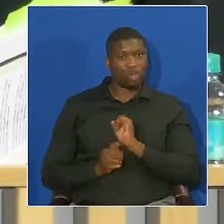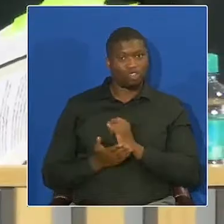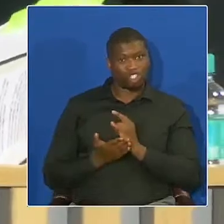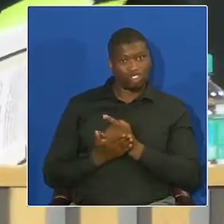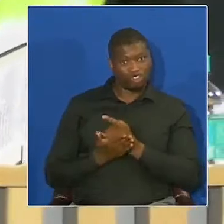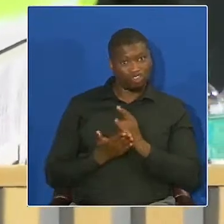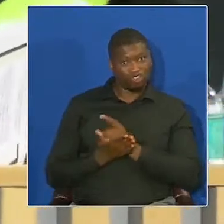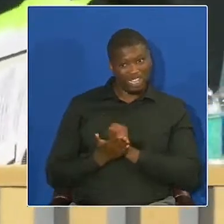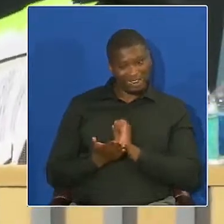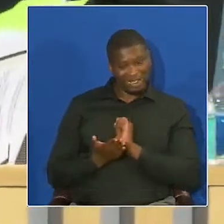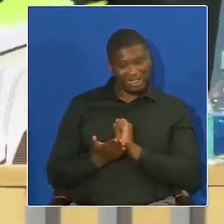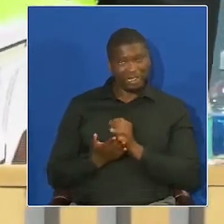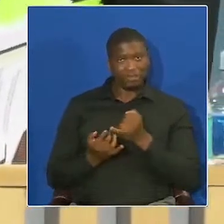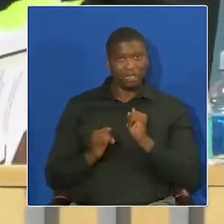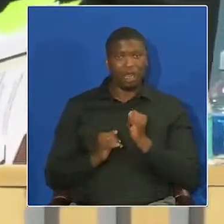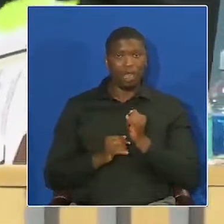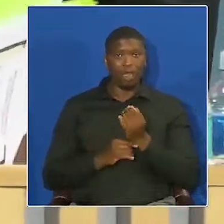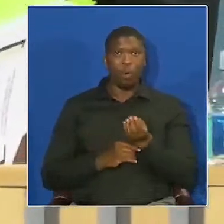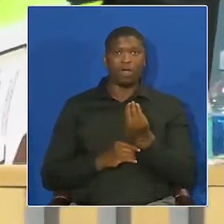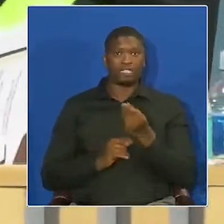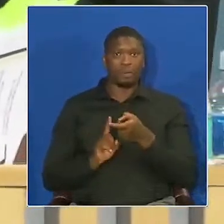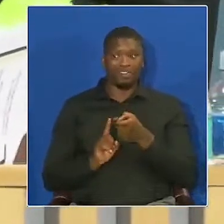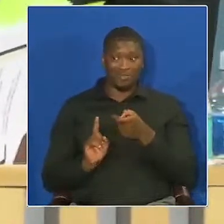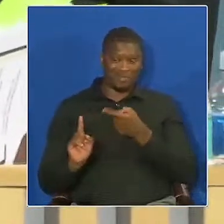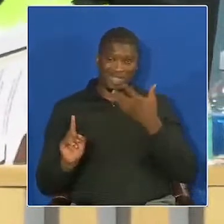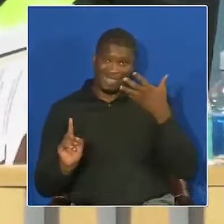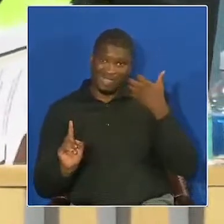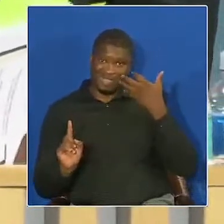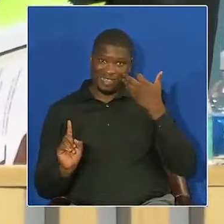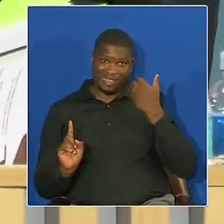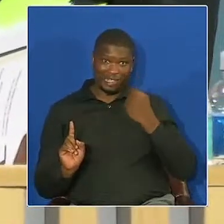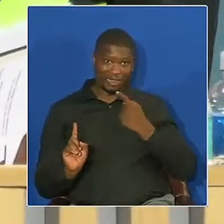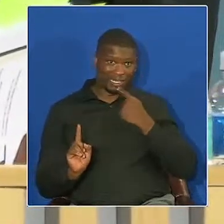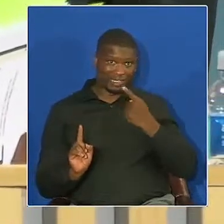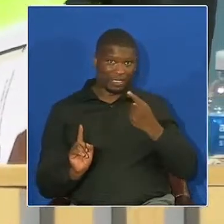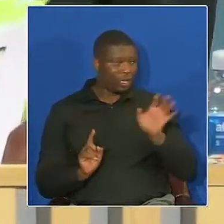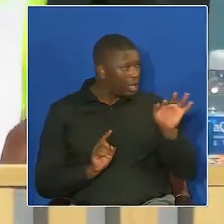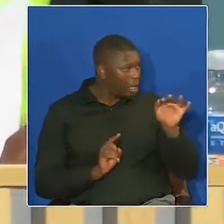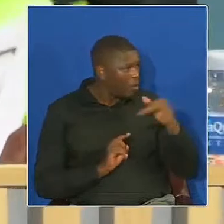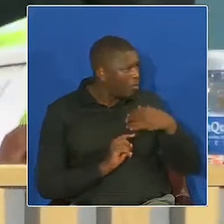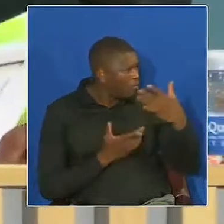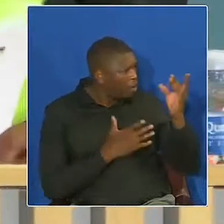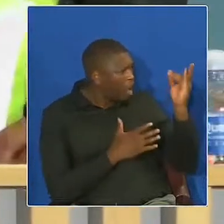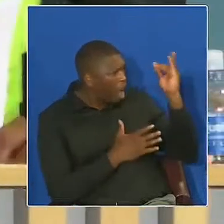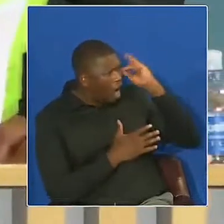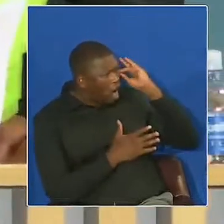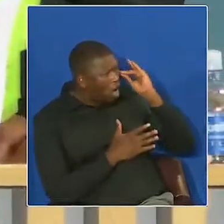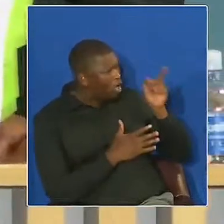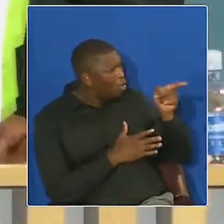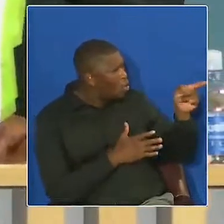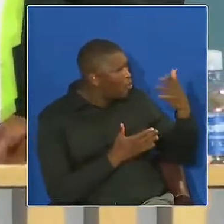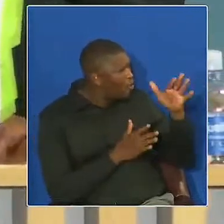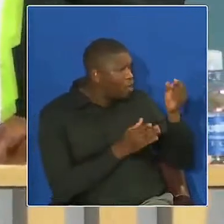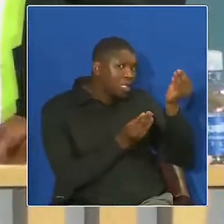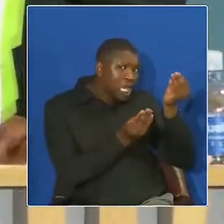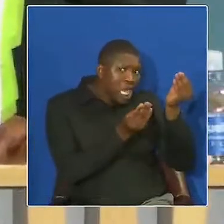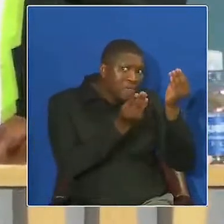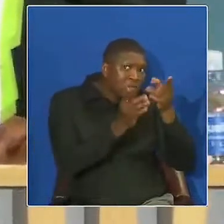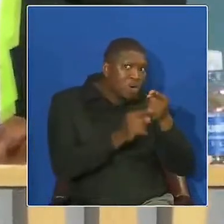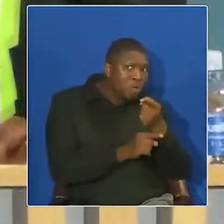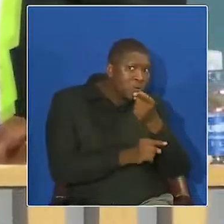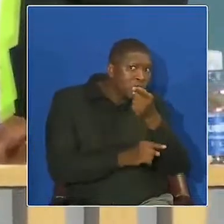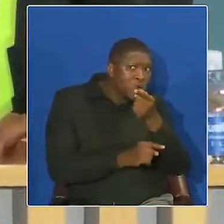This is a WhatsApp from Mr. Matlala. I hear that you told Mr. S that I told you that I gave him